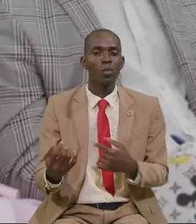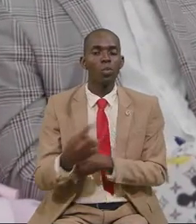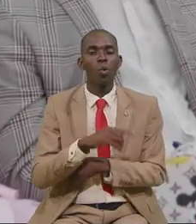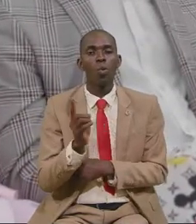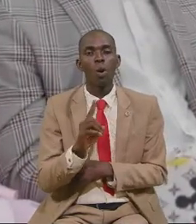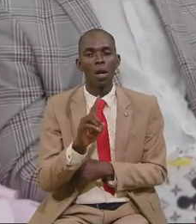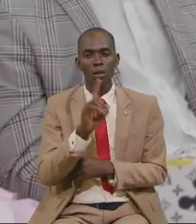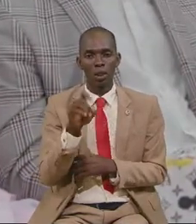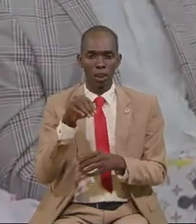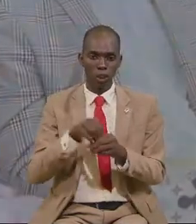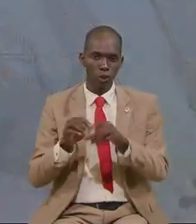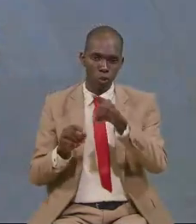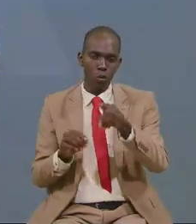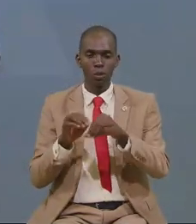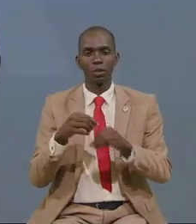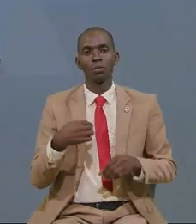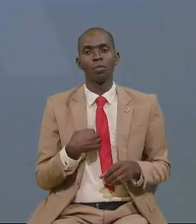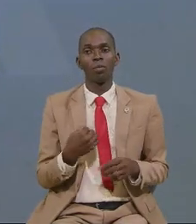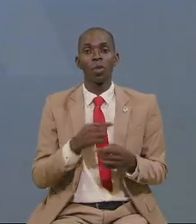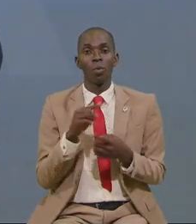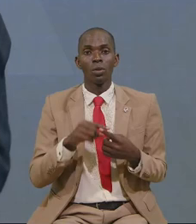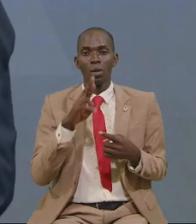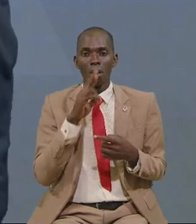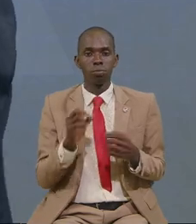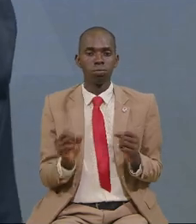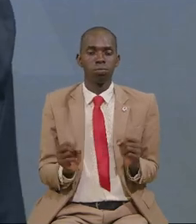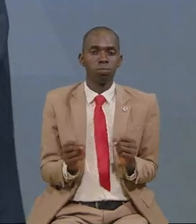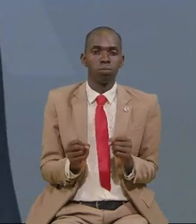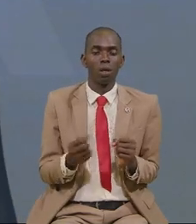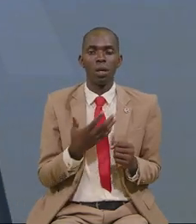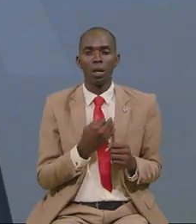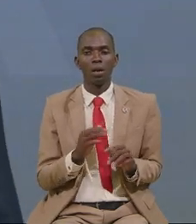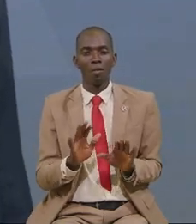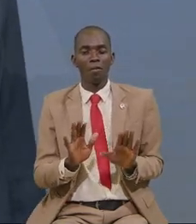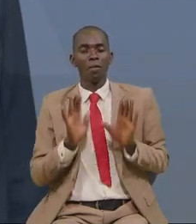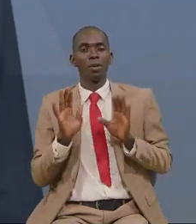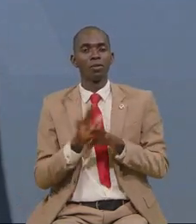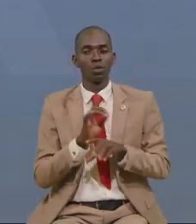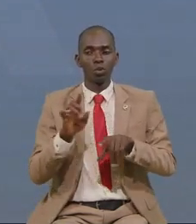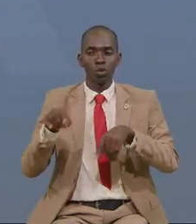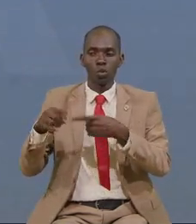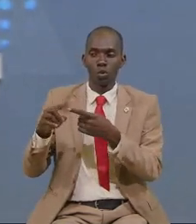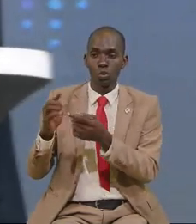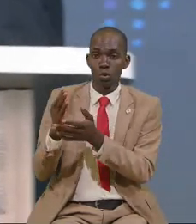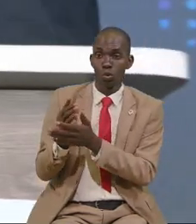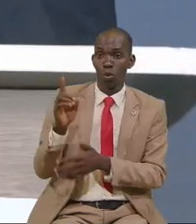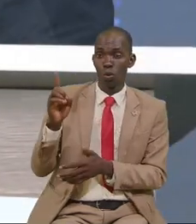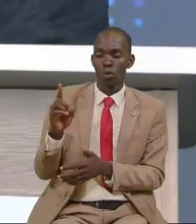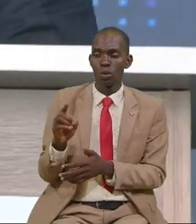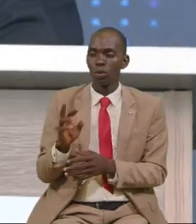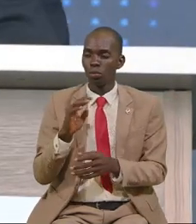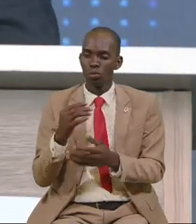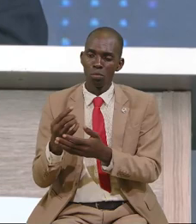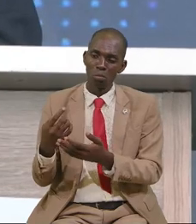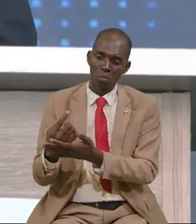you're timid, when you're fearful, you're going to somebody, you're dealing with somebody,